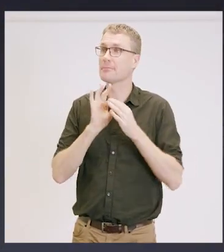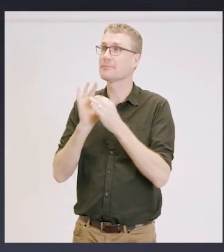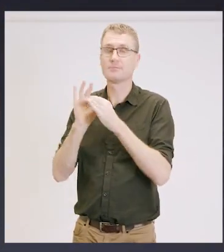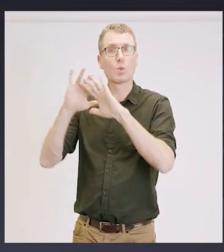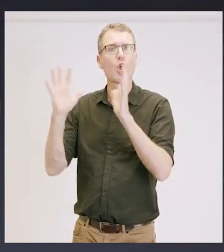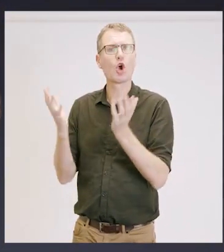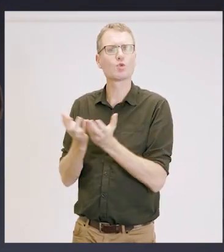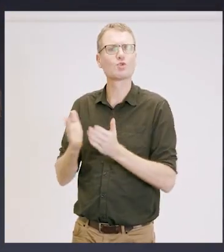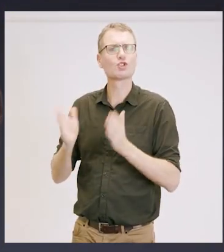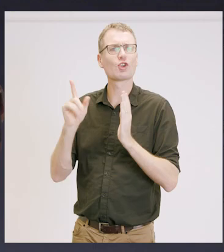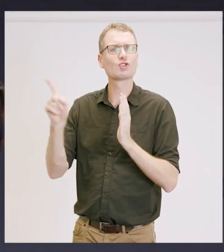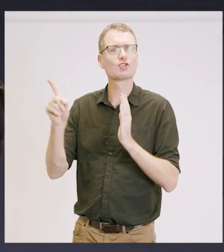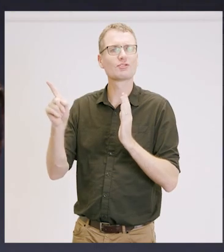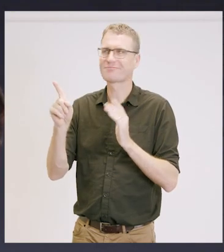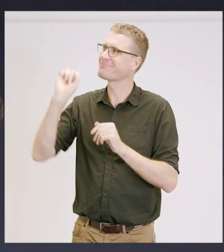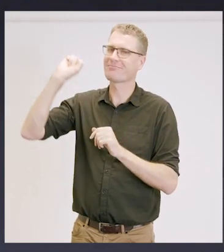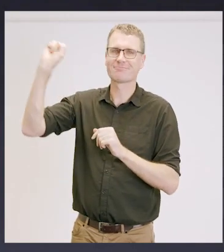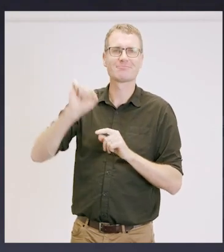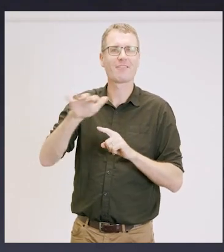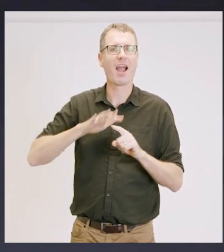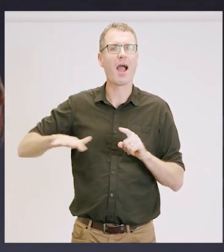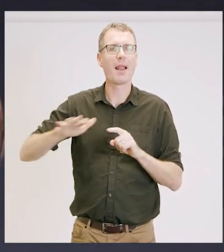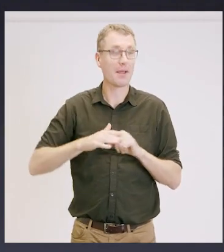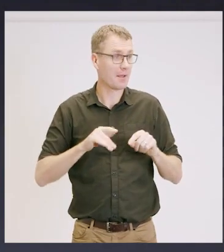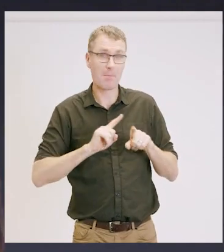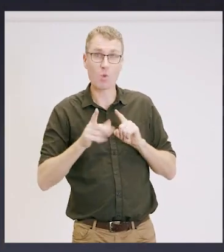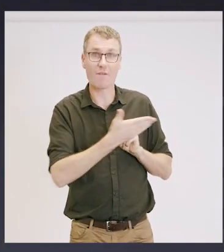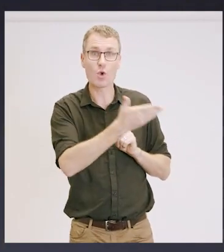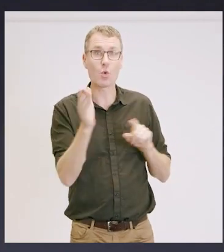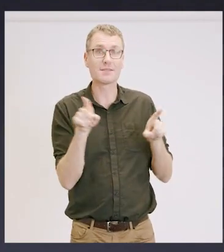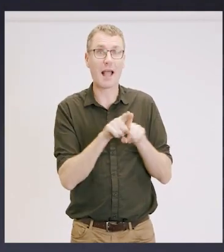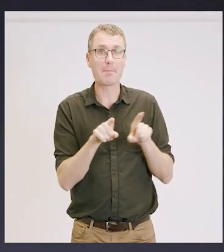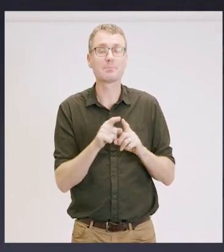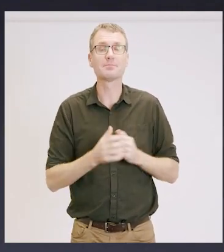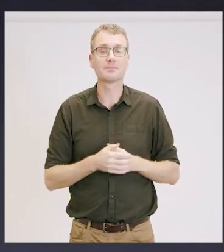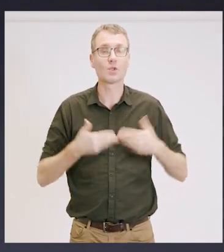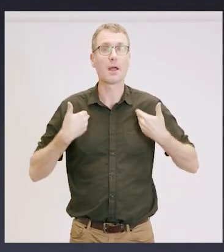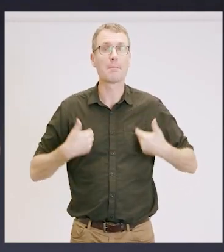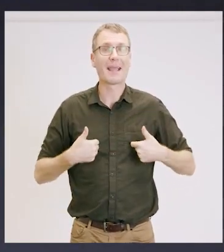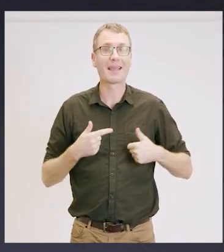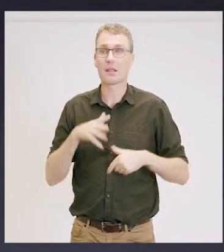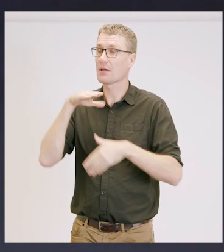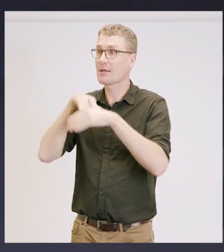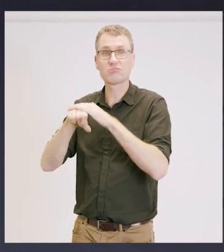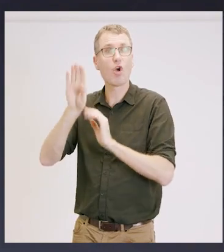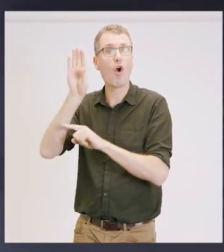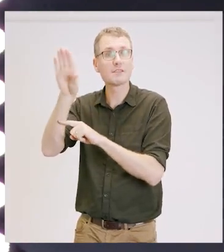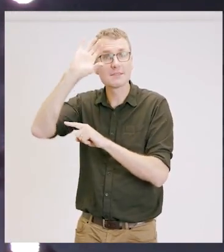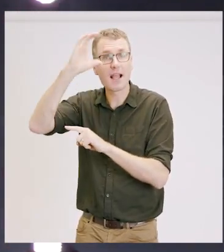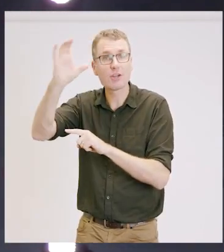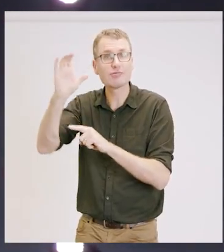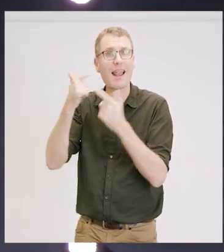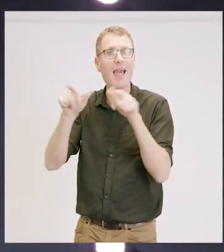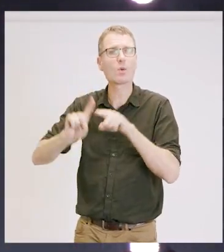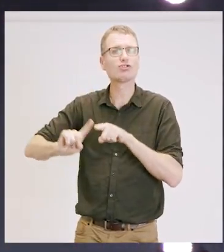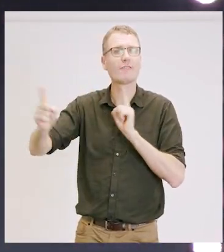And I belong to the worldwide church of Jesus. I belong to his family. And most of you do as well, which means